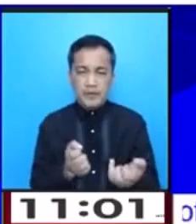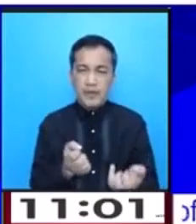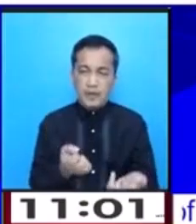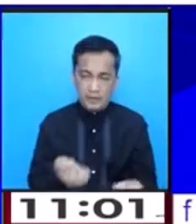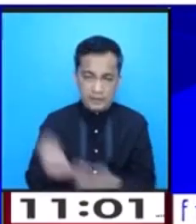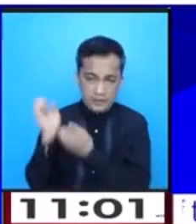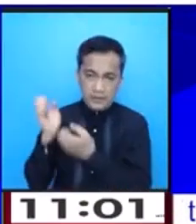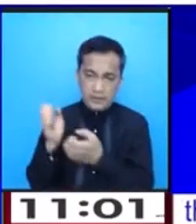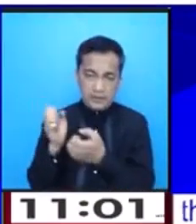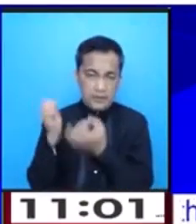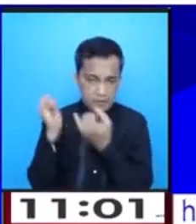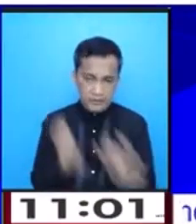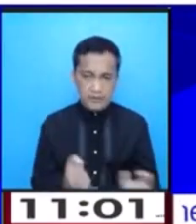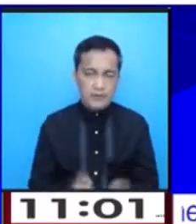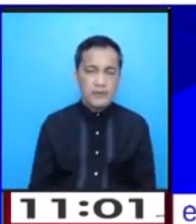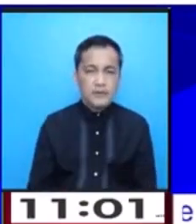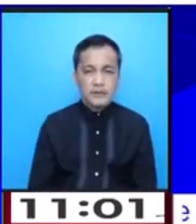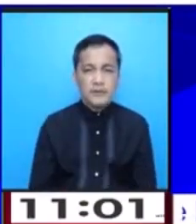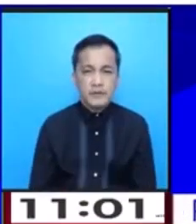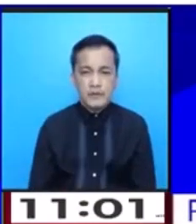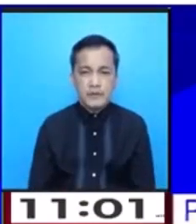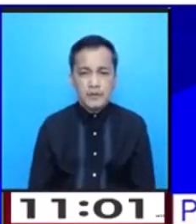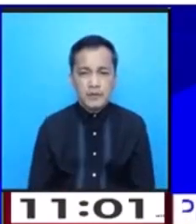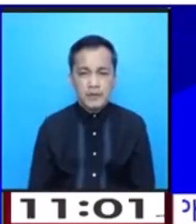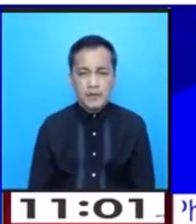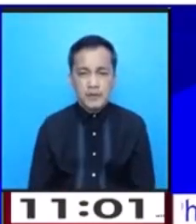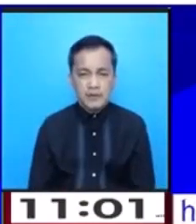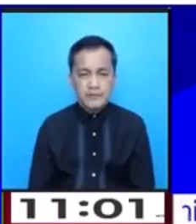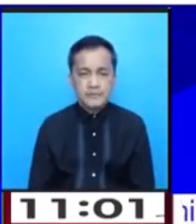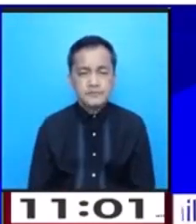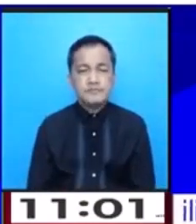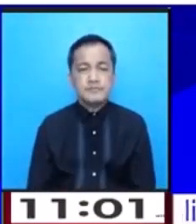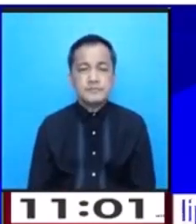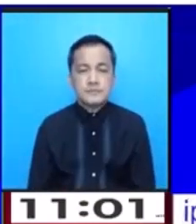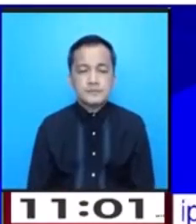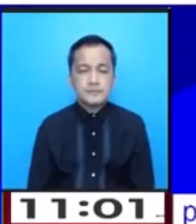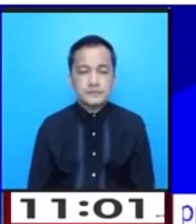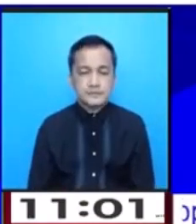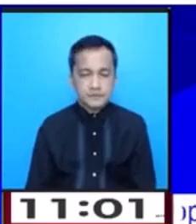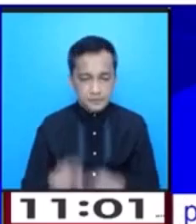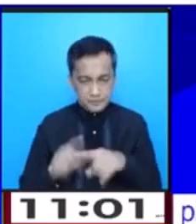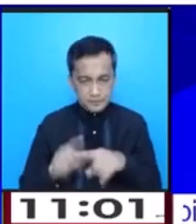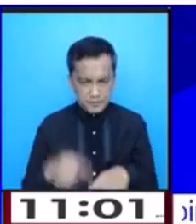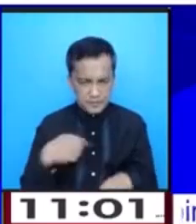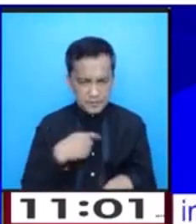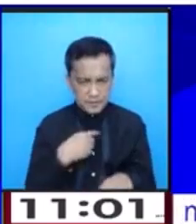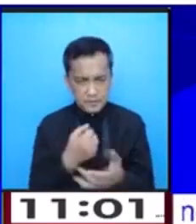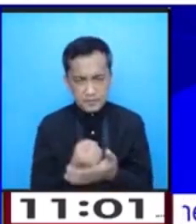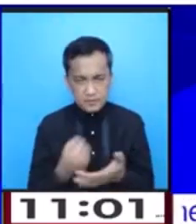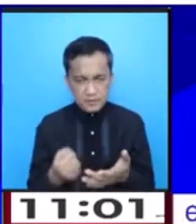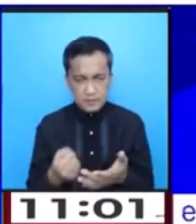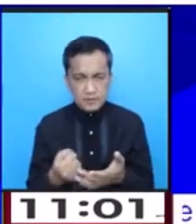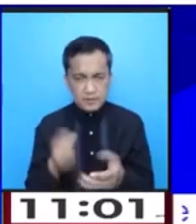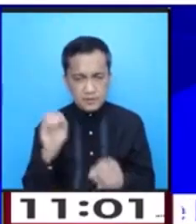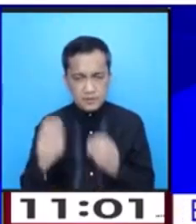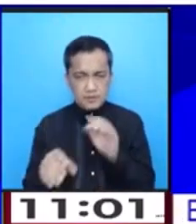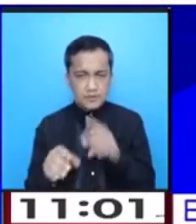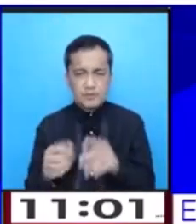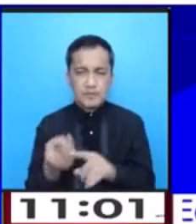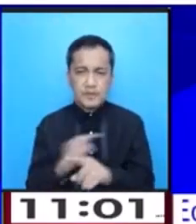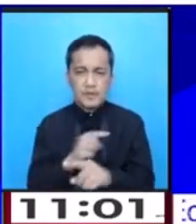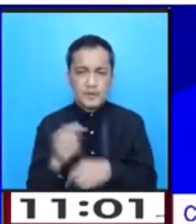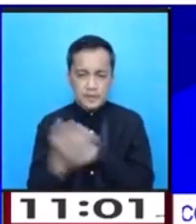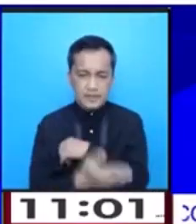and also depend a lot for our sources of inputs from countries like China, Taiwan, and so